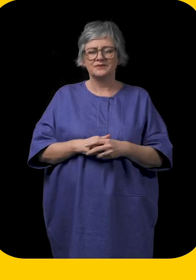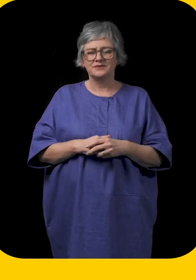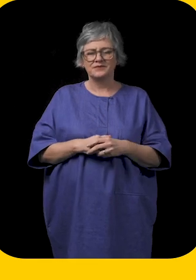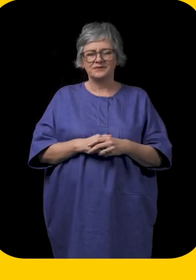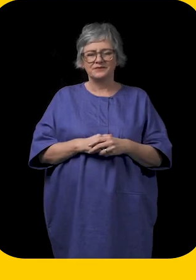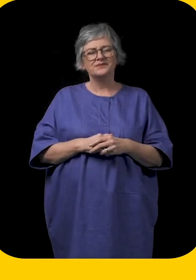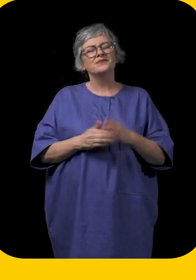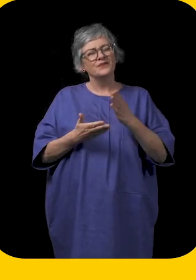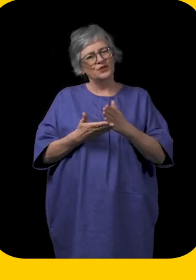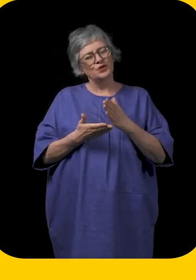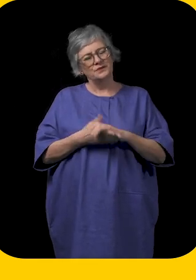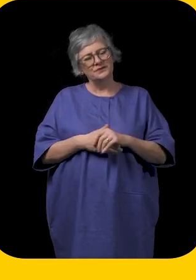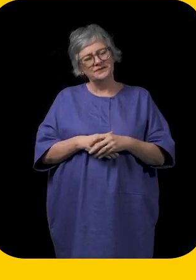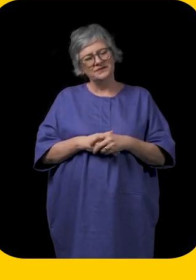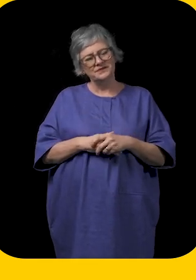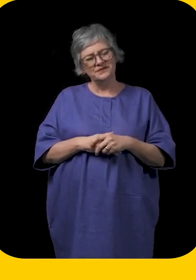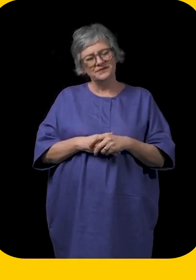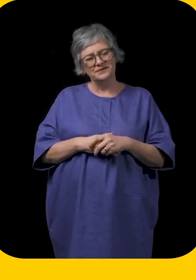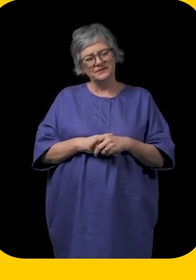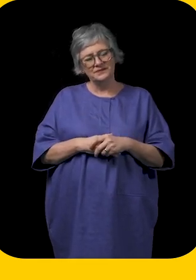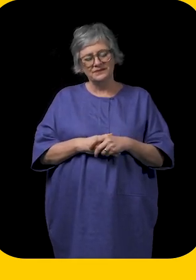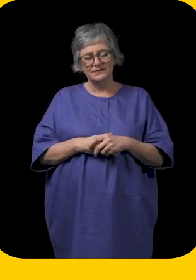here. Yeah.